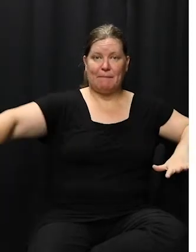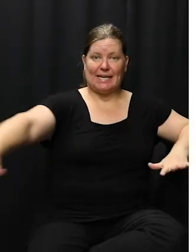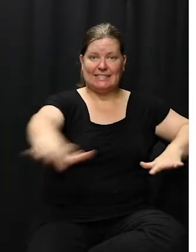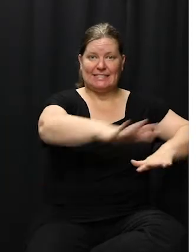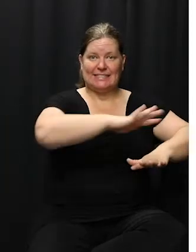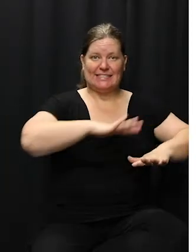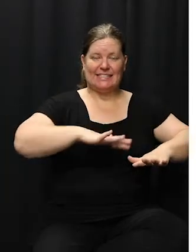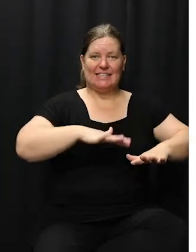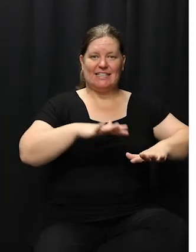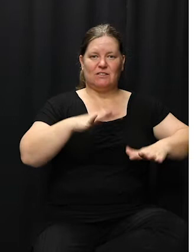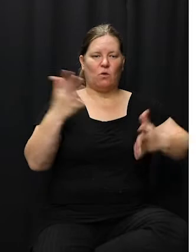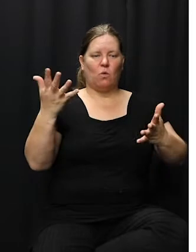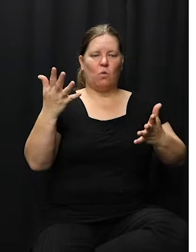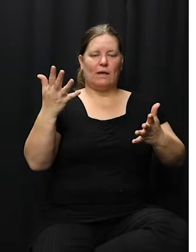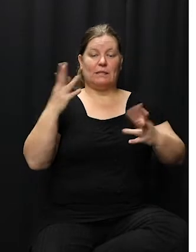spoken languages, if you said